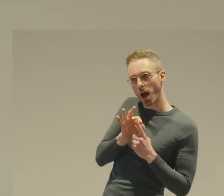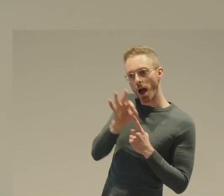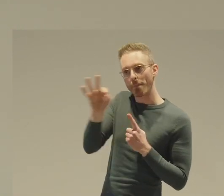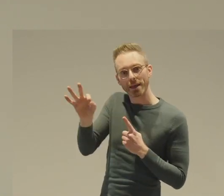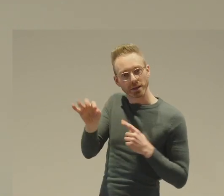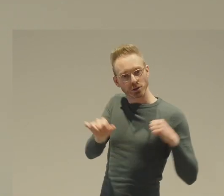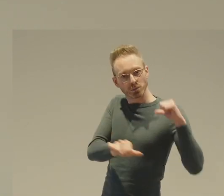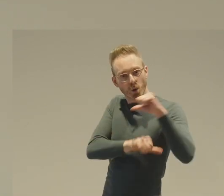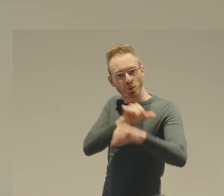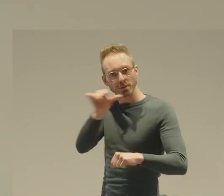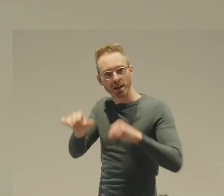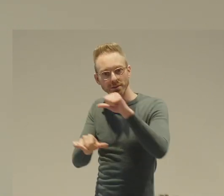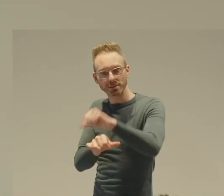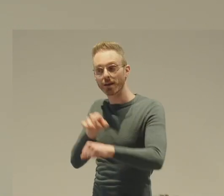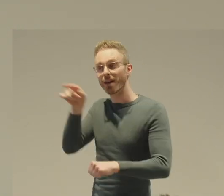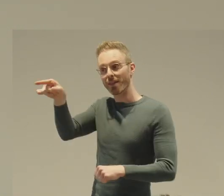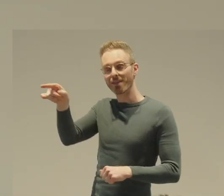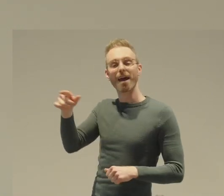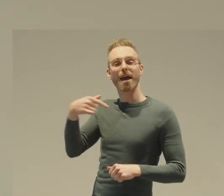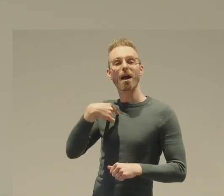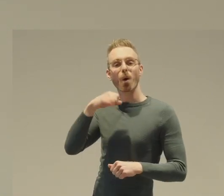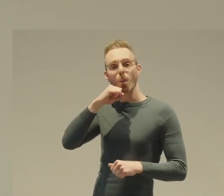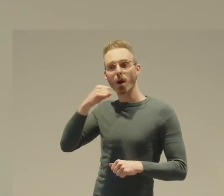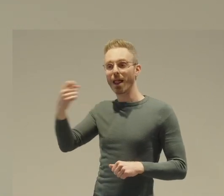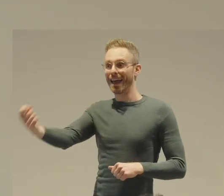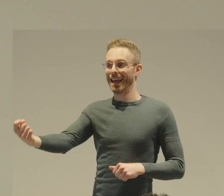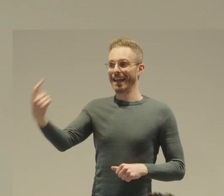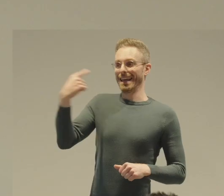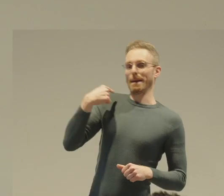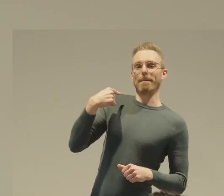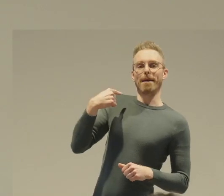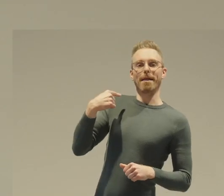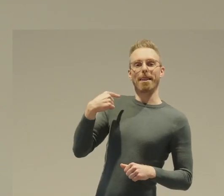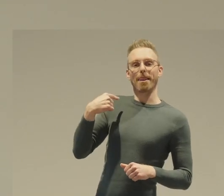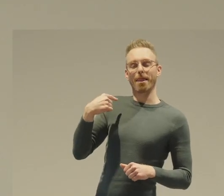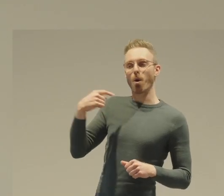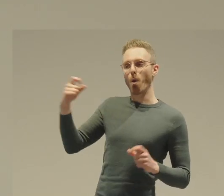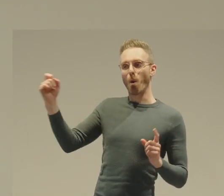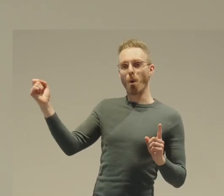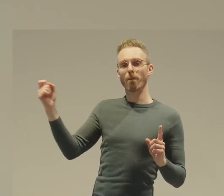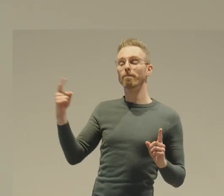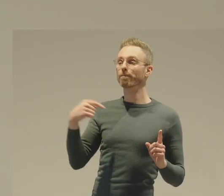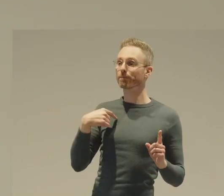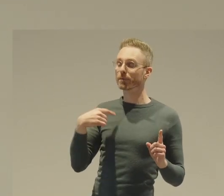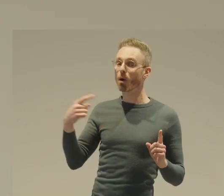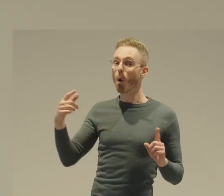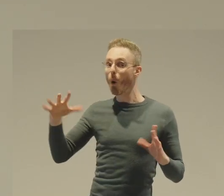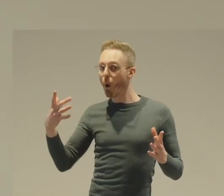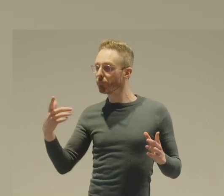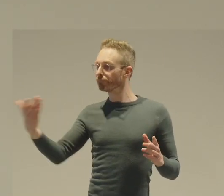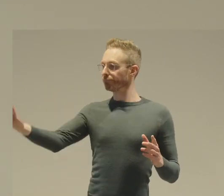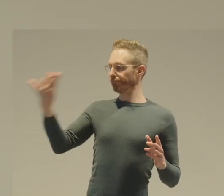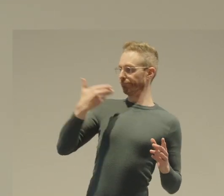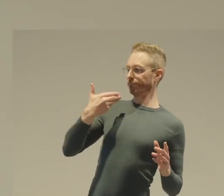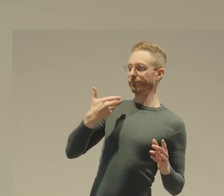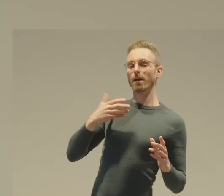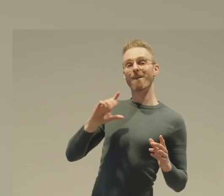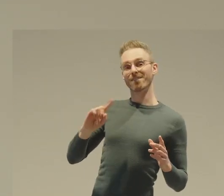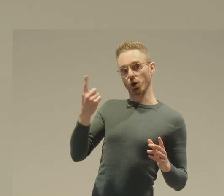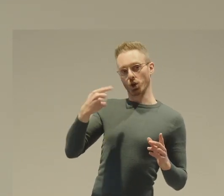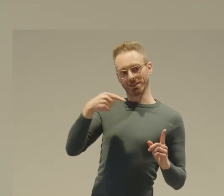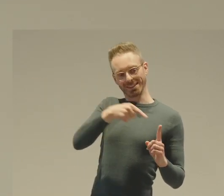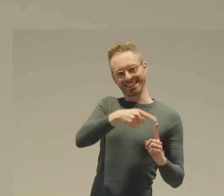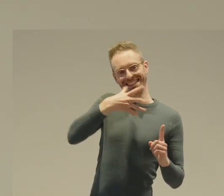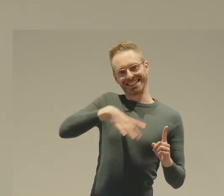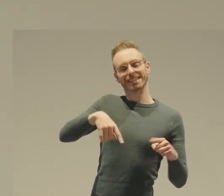the application and they'll say, we need permission. If they want to call the person to get permission, but maybe that person doesn't like using the